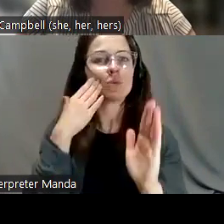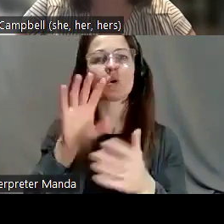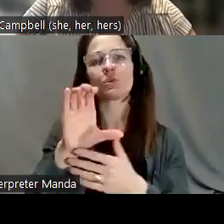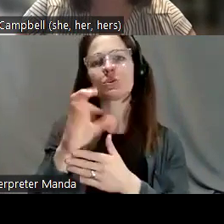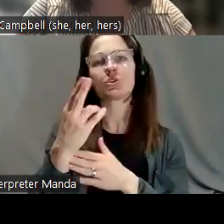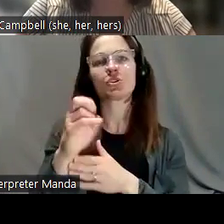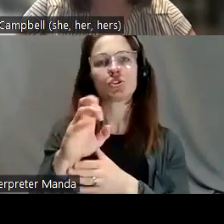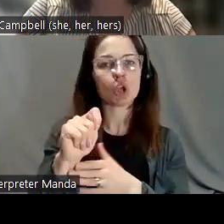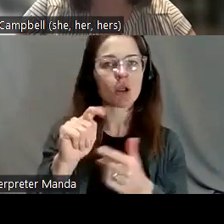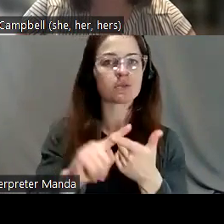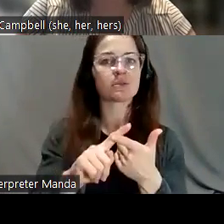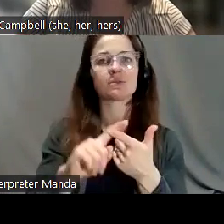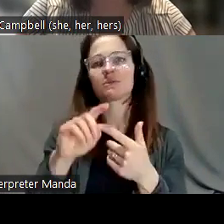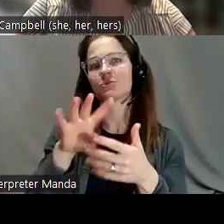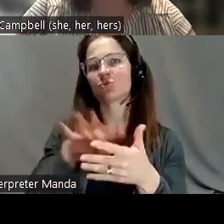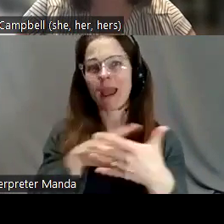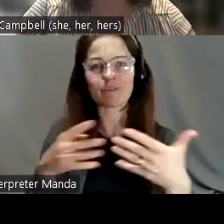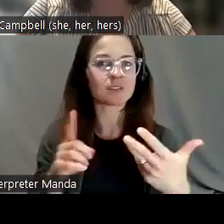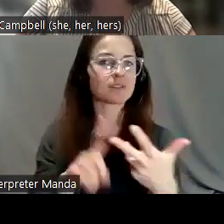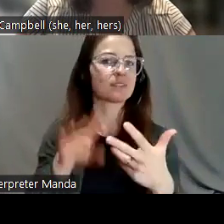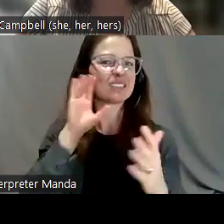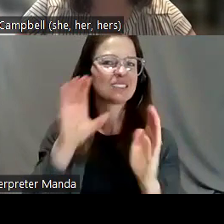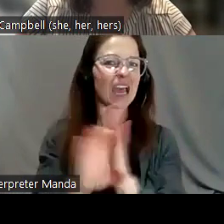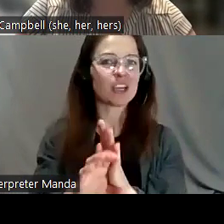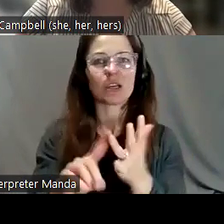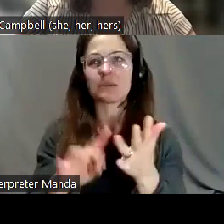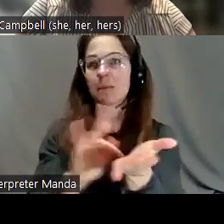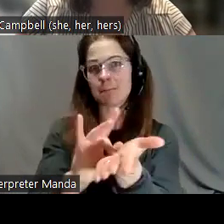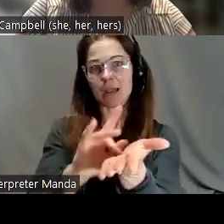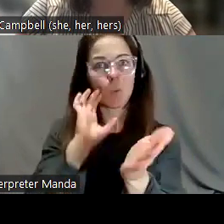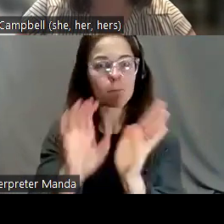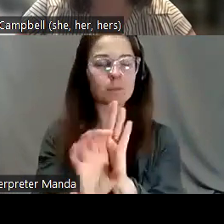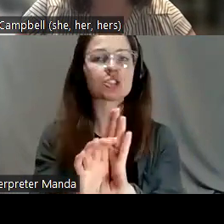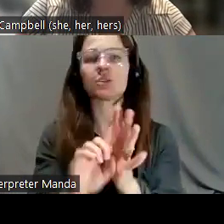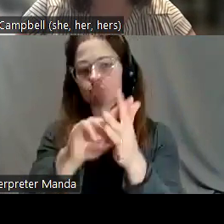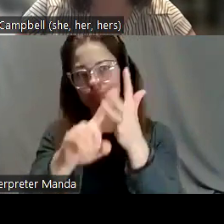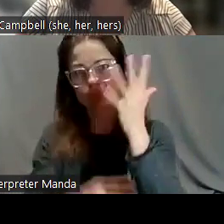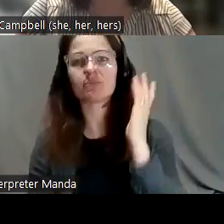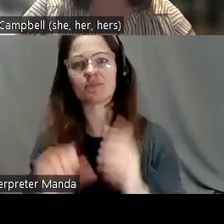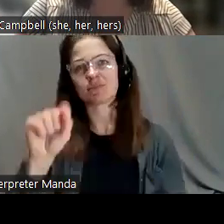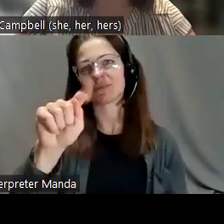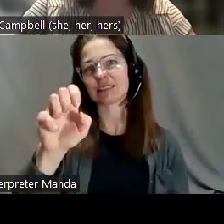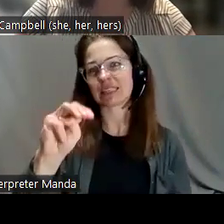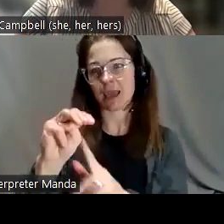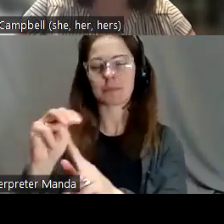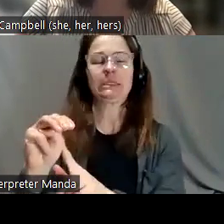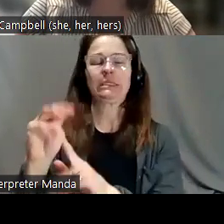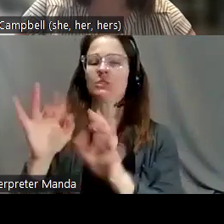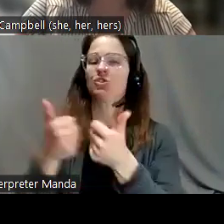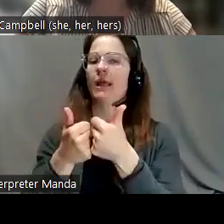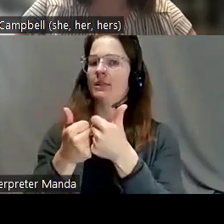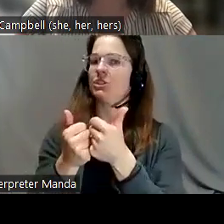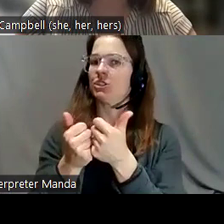and diagrams and medical illustrations and things all along those lines. But we are seeing some very